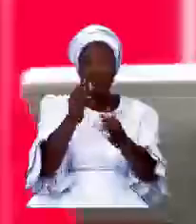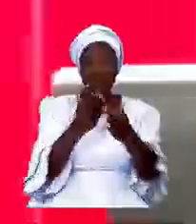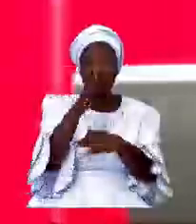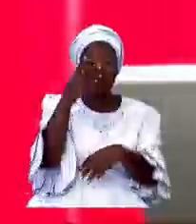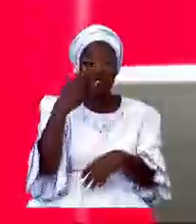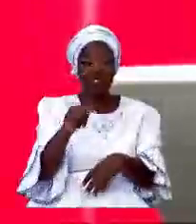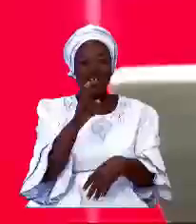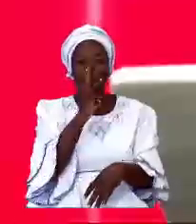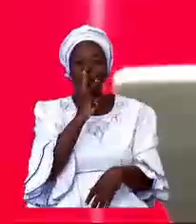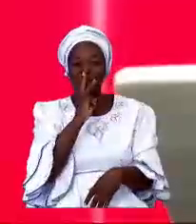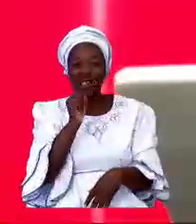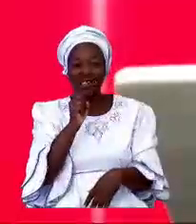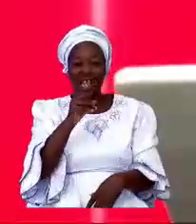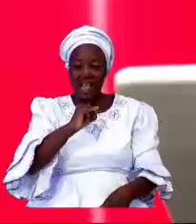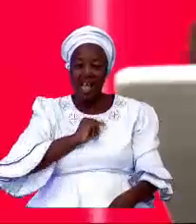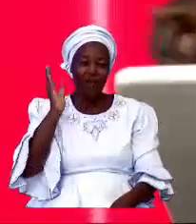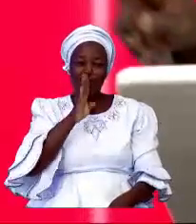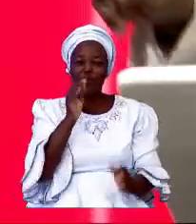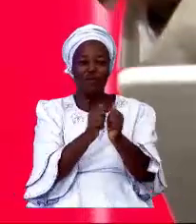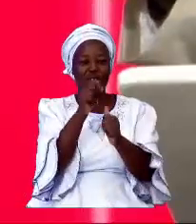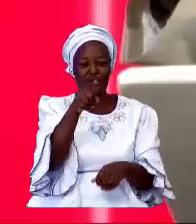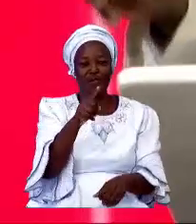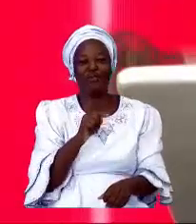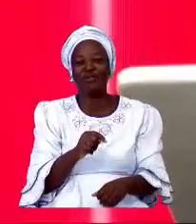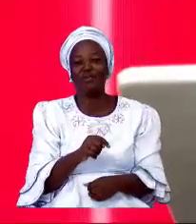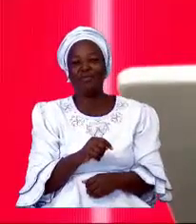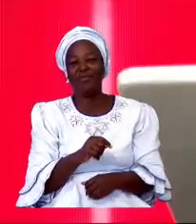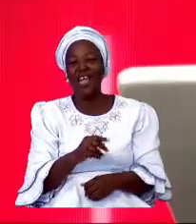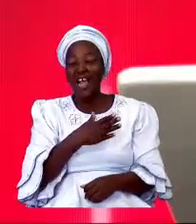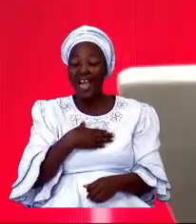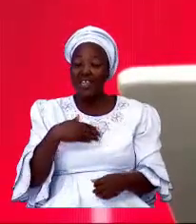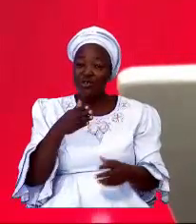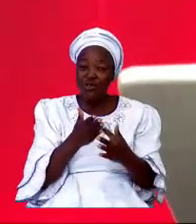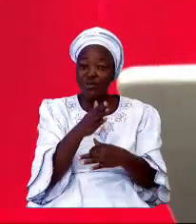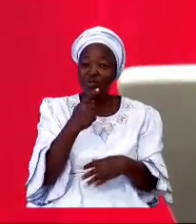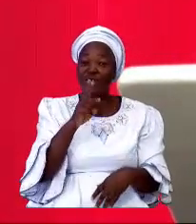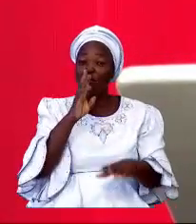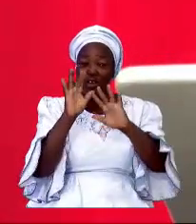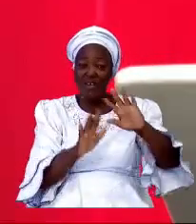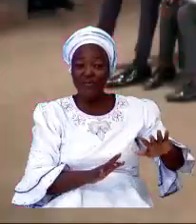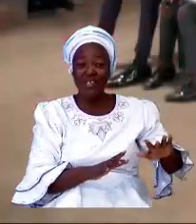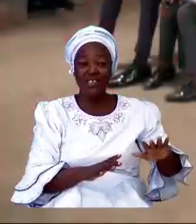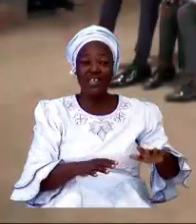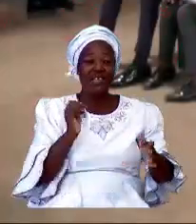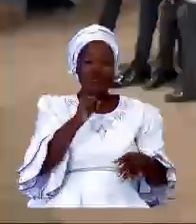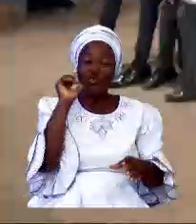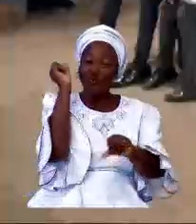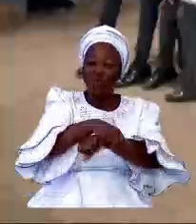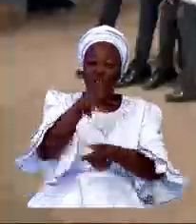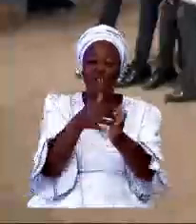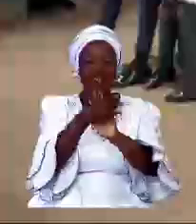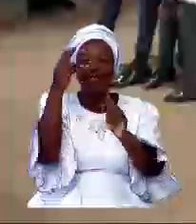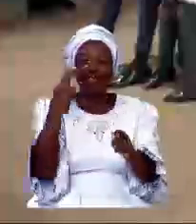when thou passest through the waters, I will be with you. And through